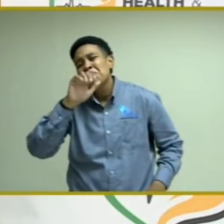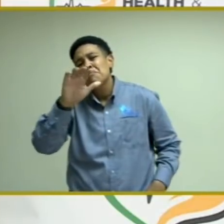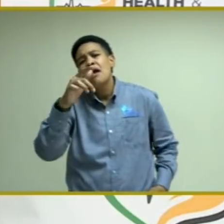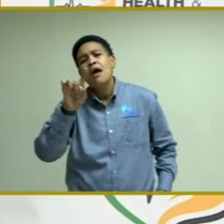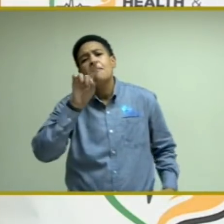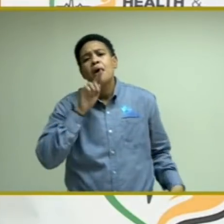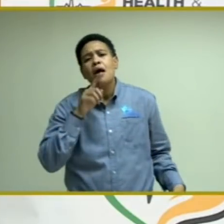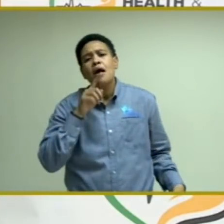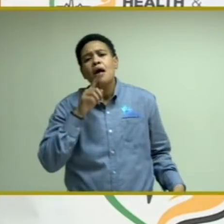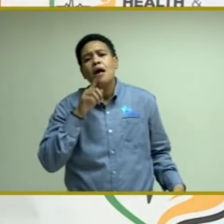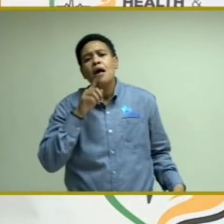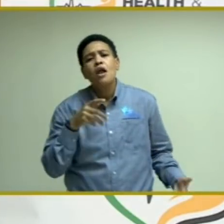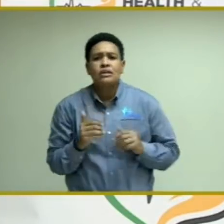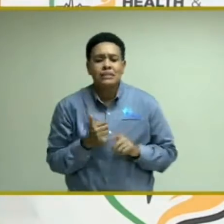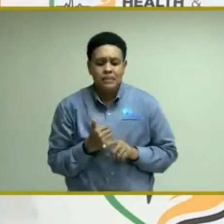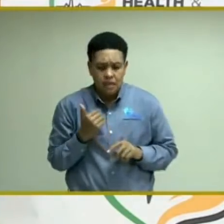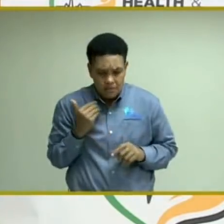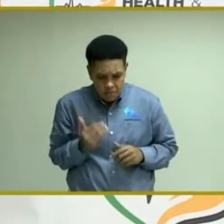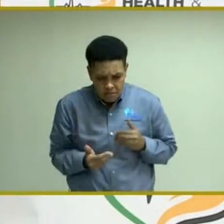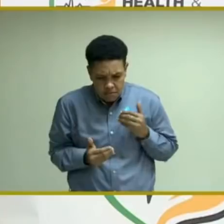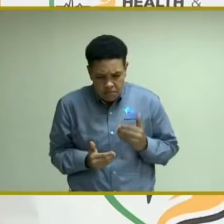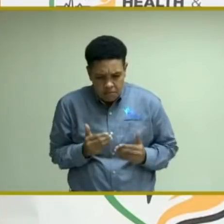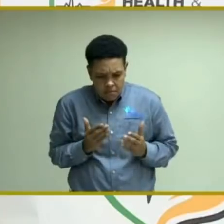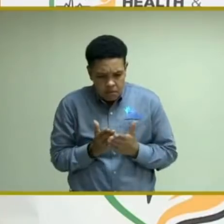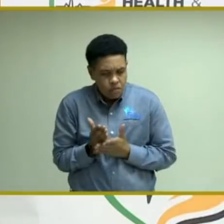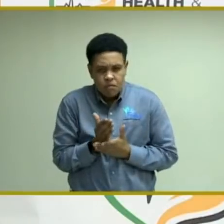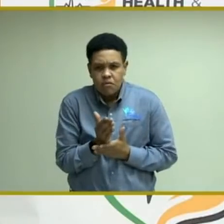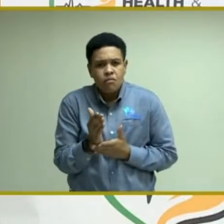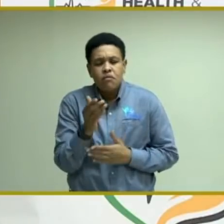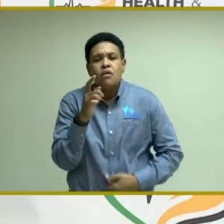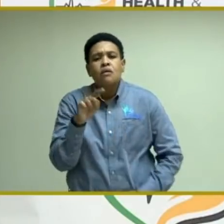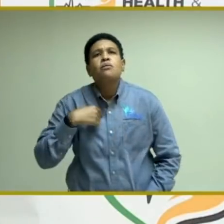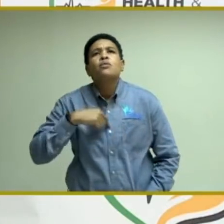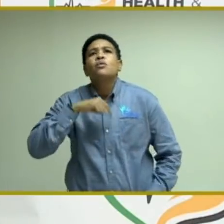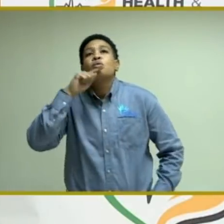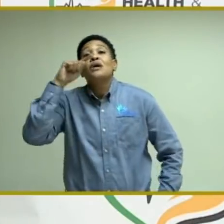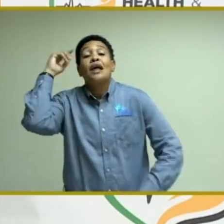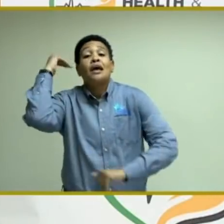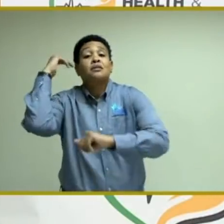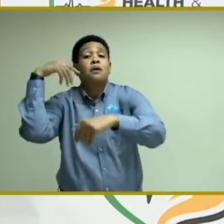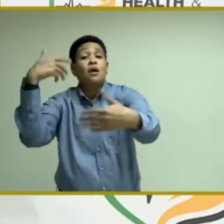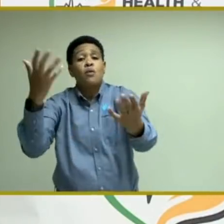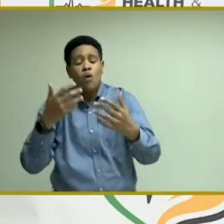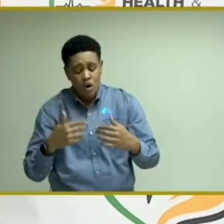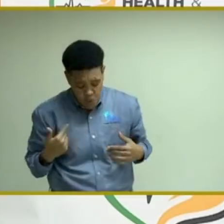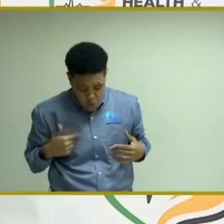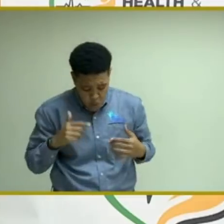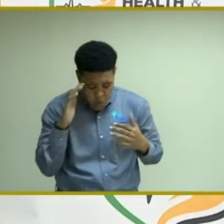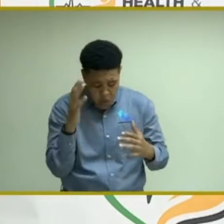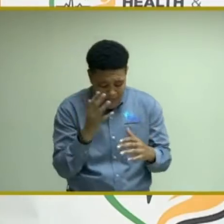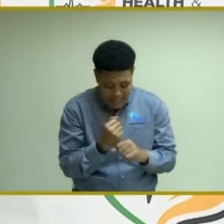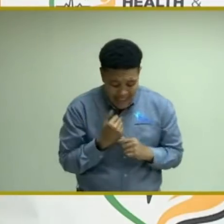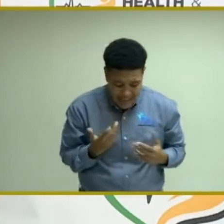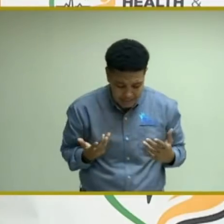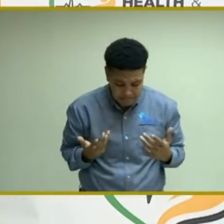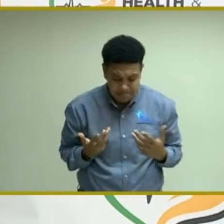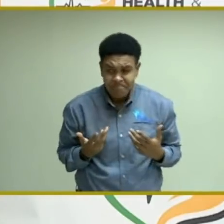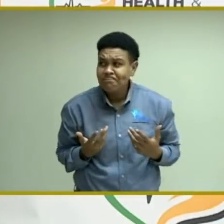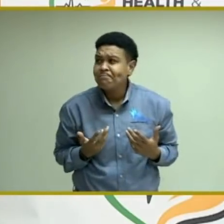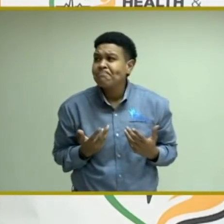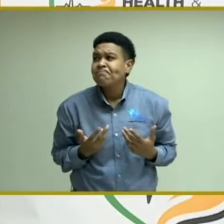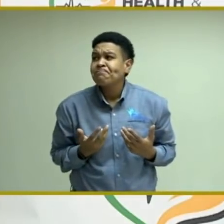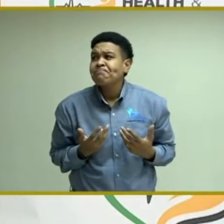allow the process to take its course. We do anticipate that we will get